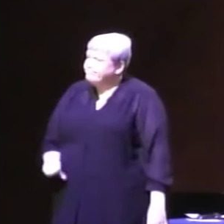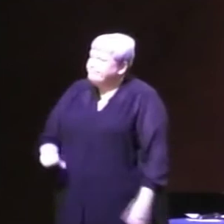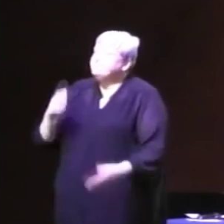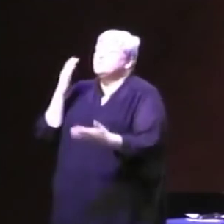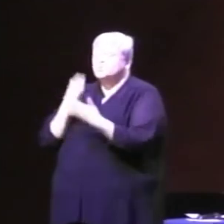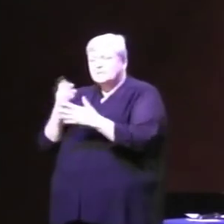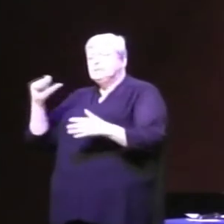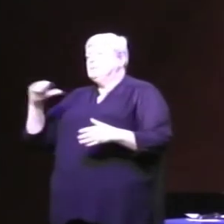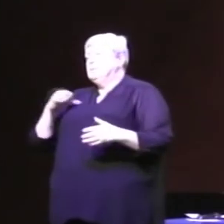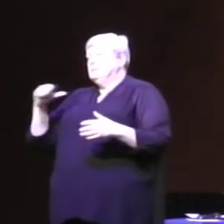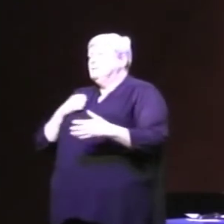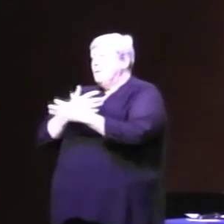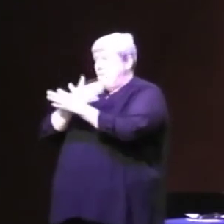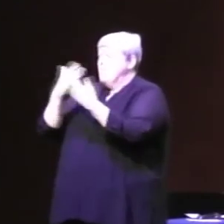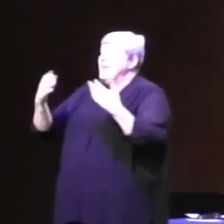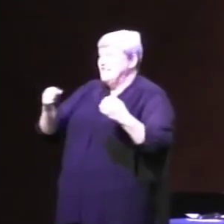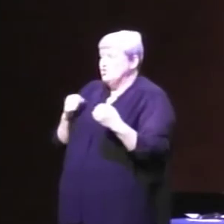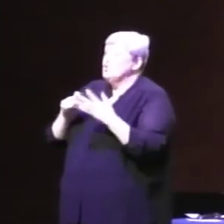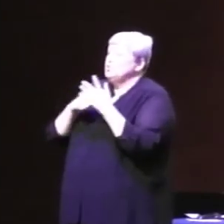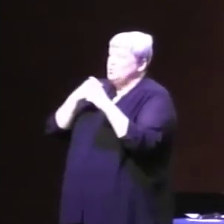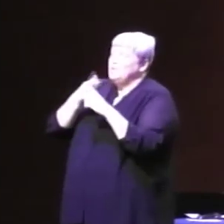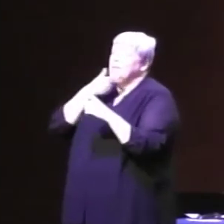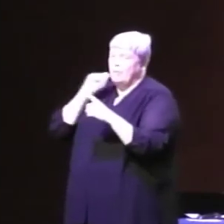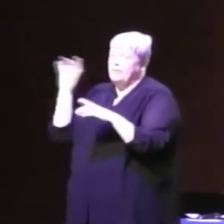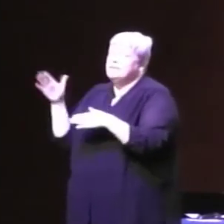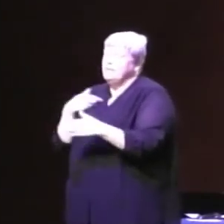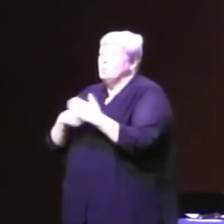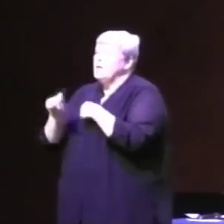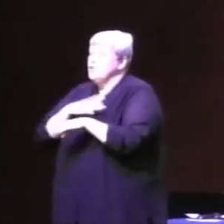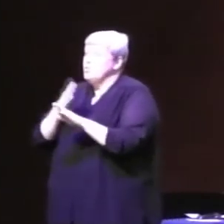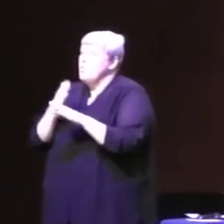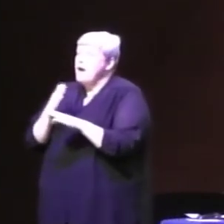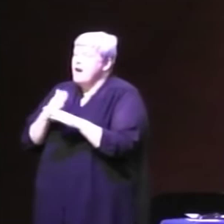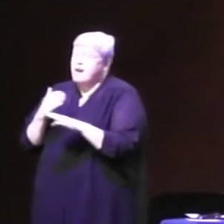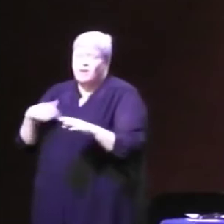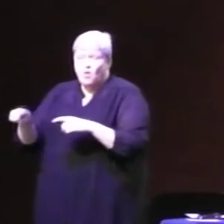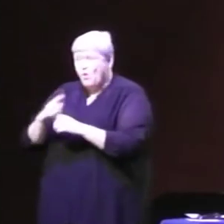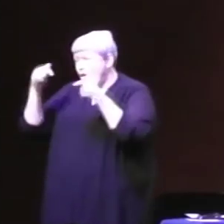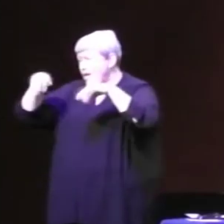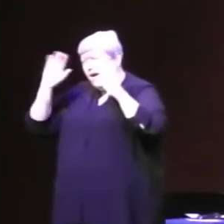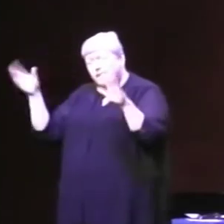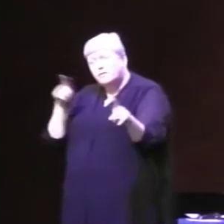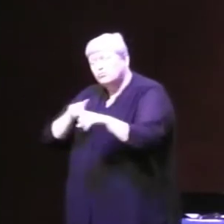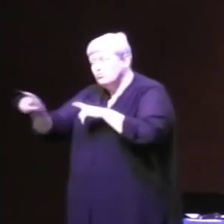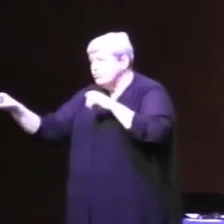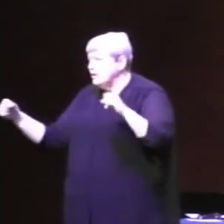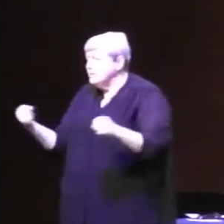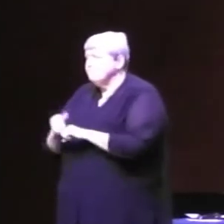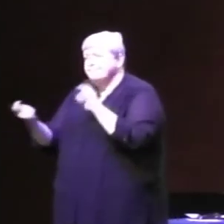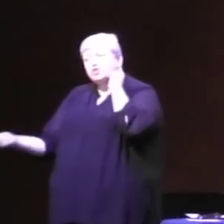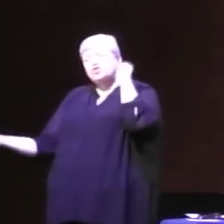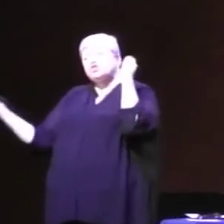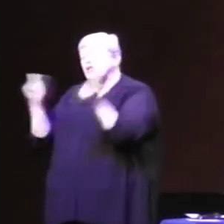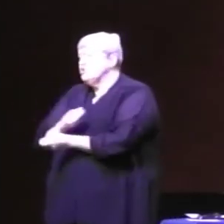very soon thousands of Scottish and UK public servants will be out of work. All of us here must do everything we can to reverse this